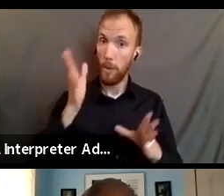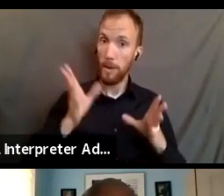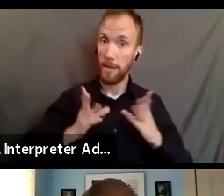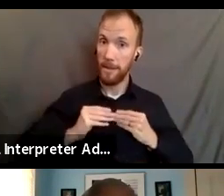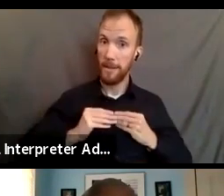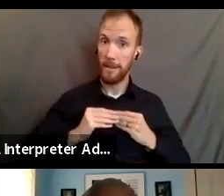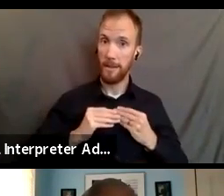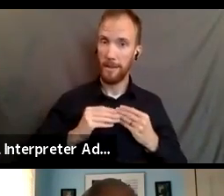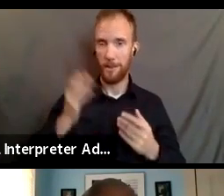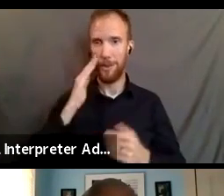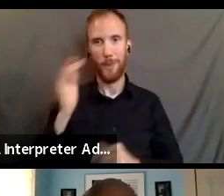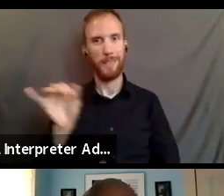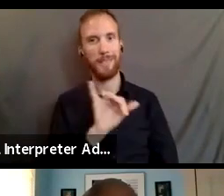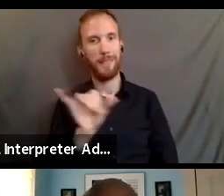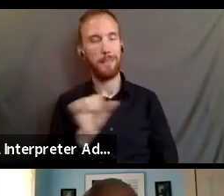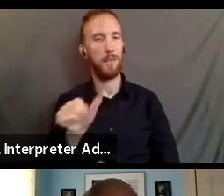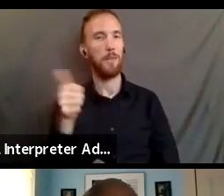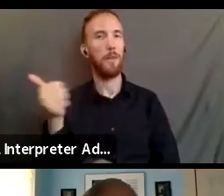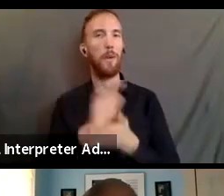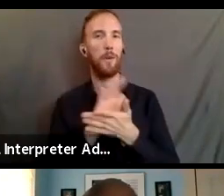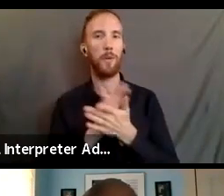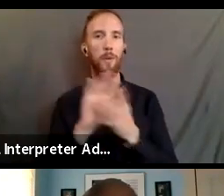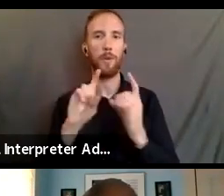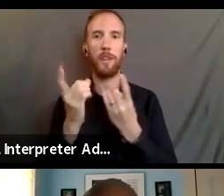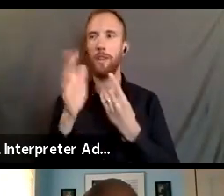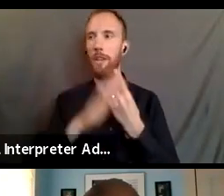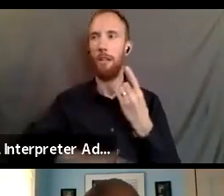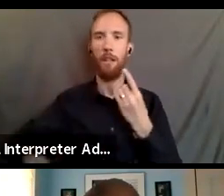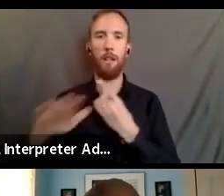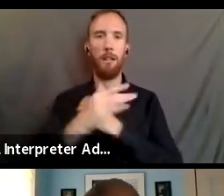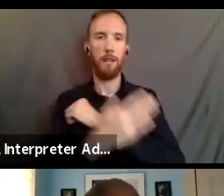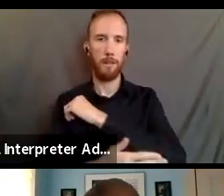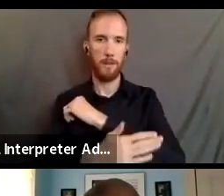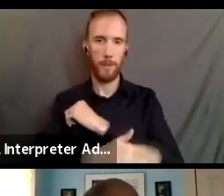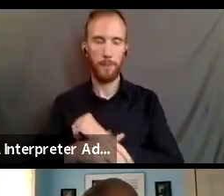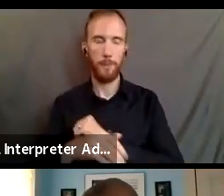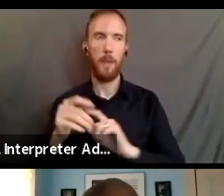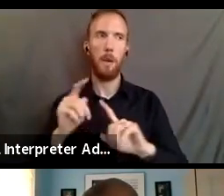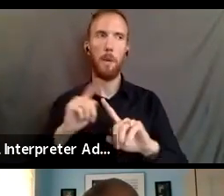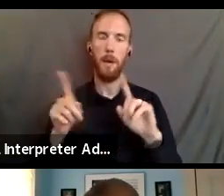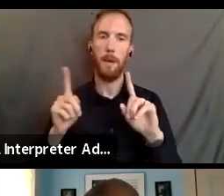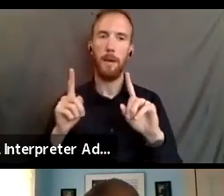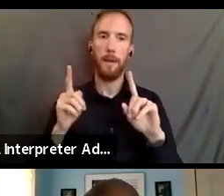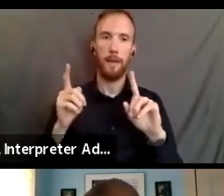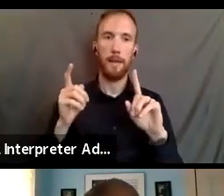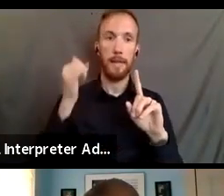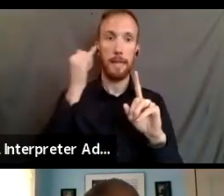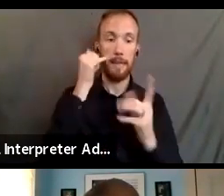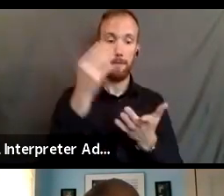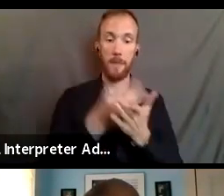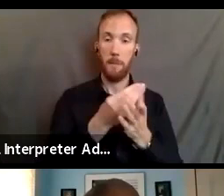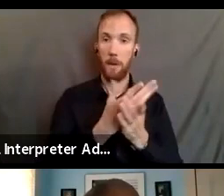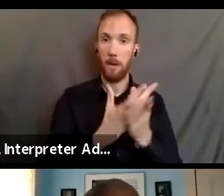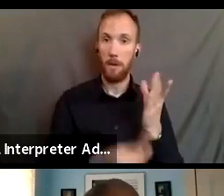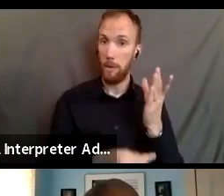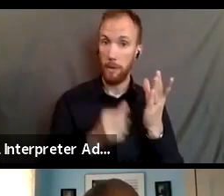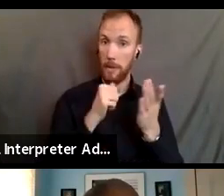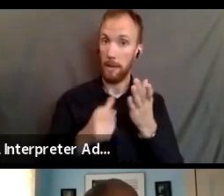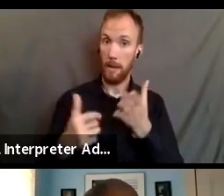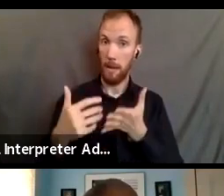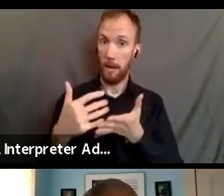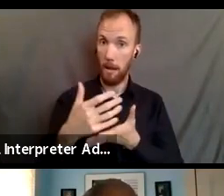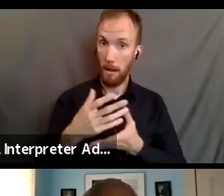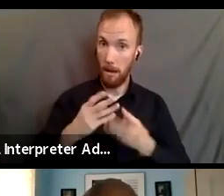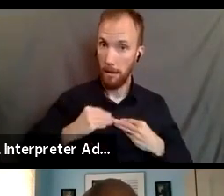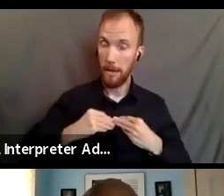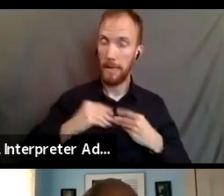the entire country um we will have to be main we will be making some very very tough decisions some very very